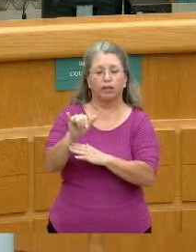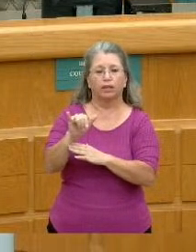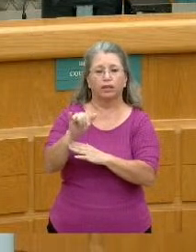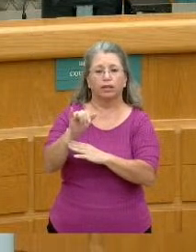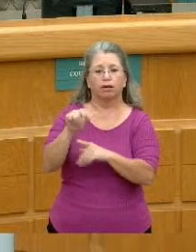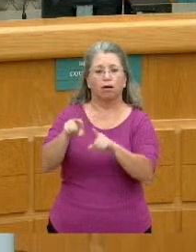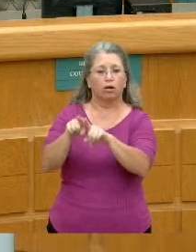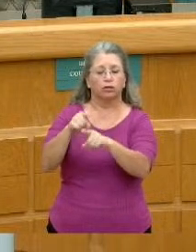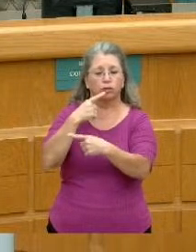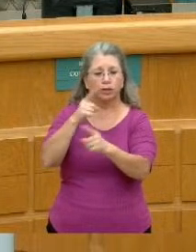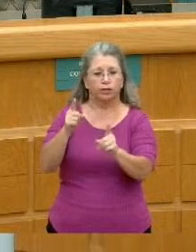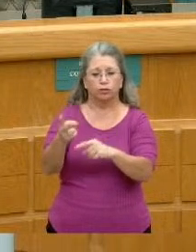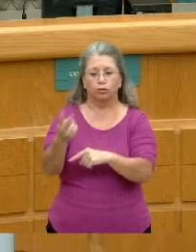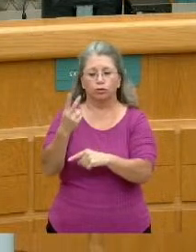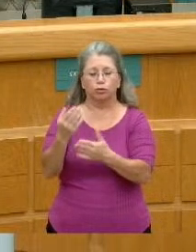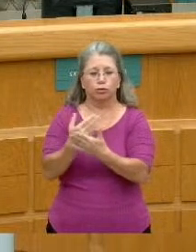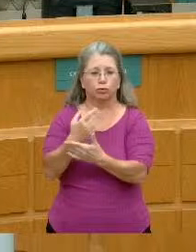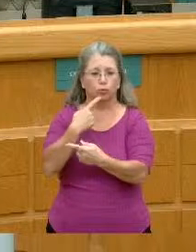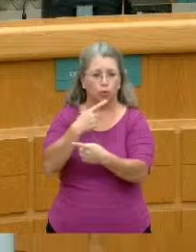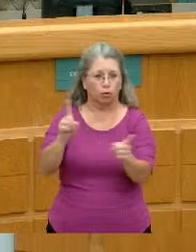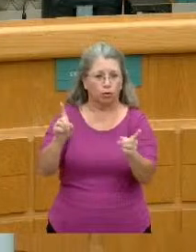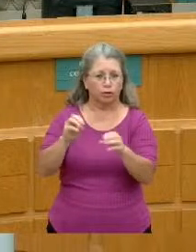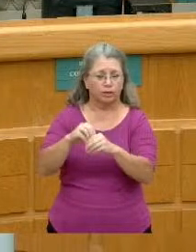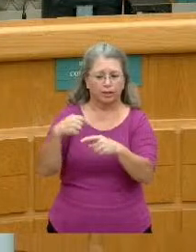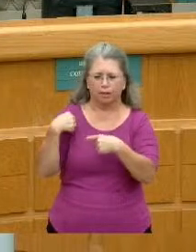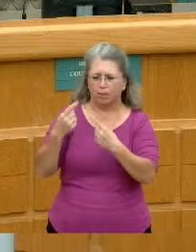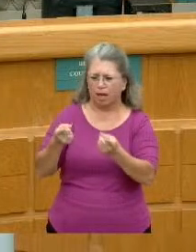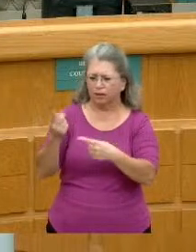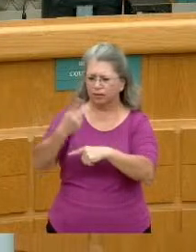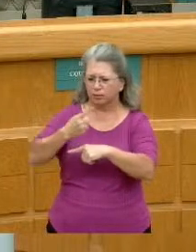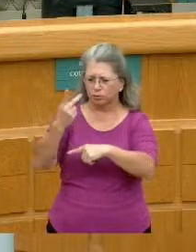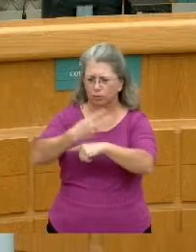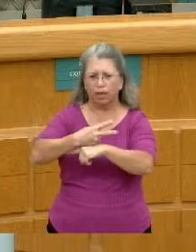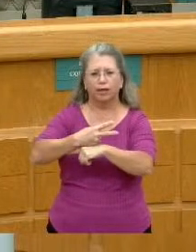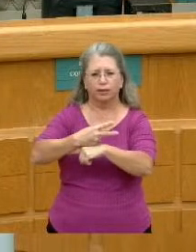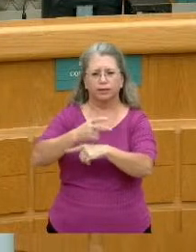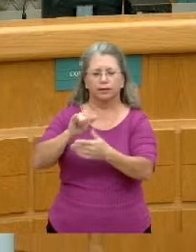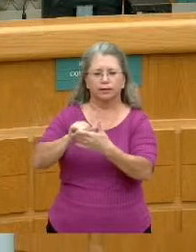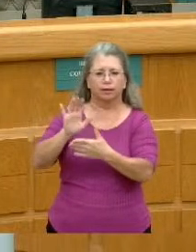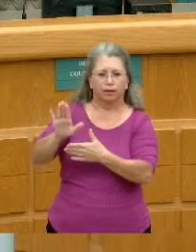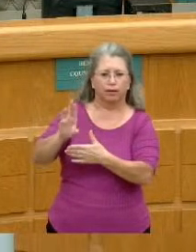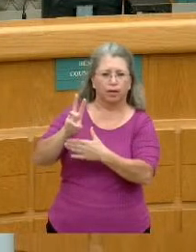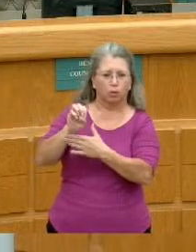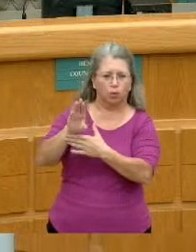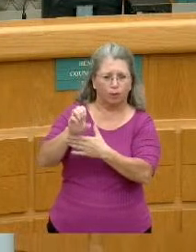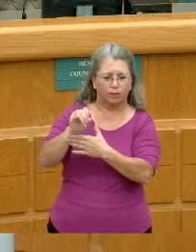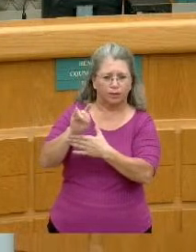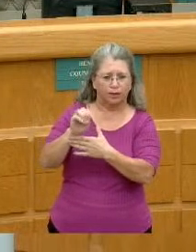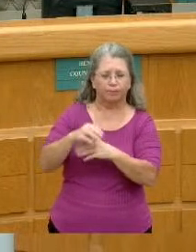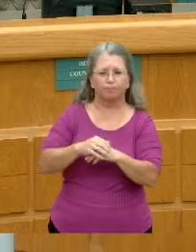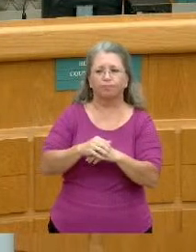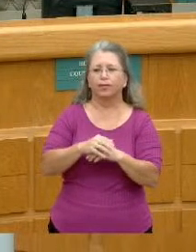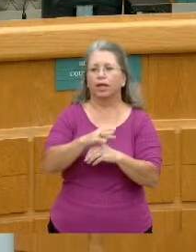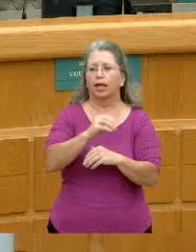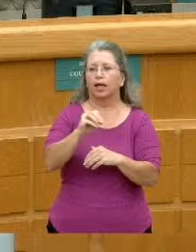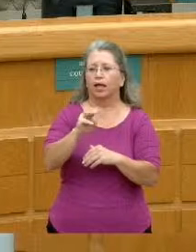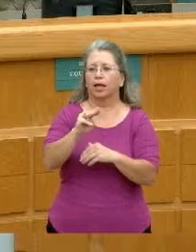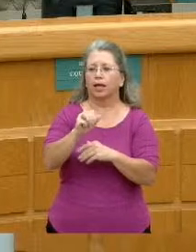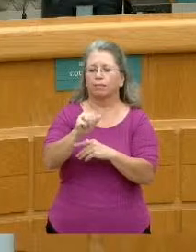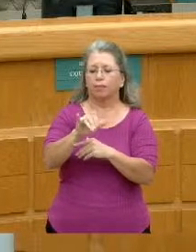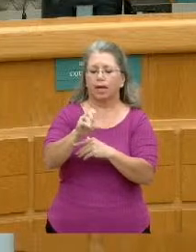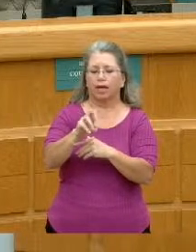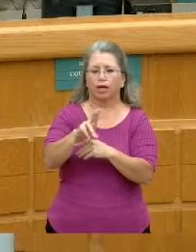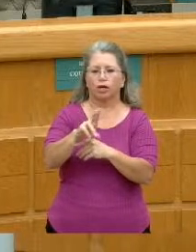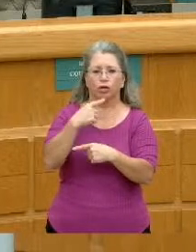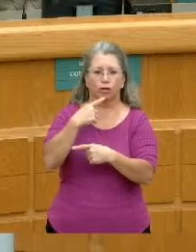as well in the last day or so. Those are on our website as well as the county's website. And then Mayor McComb issued